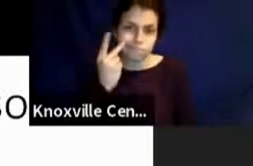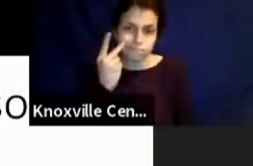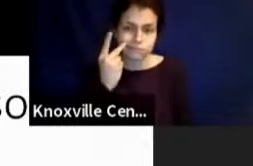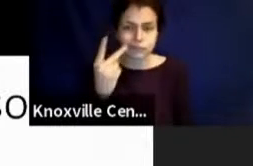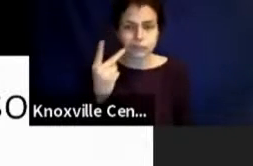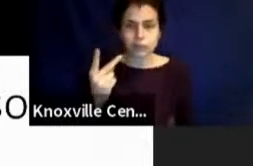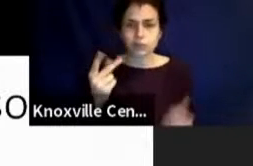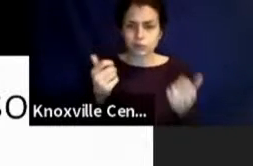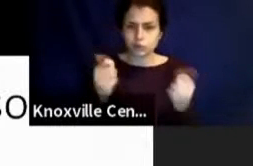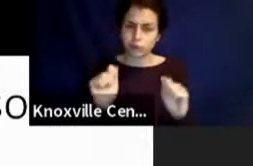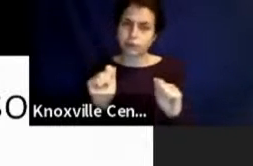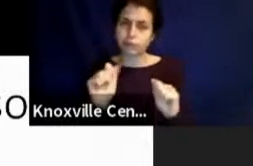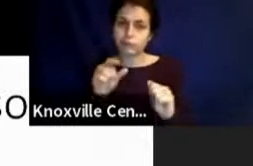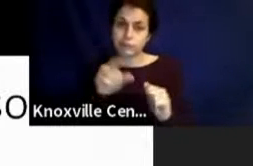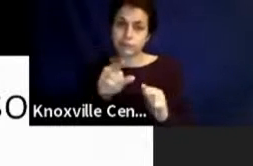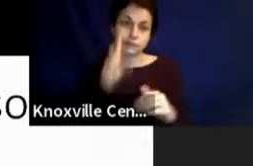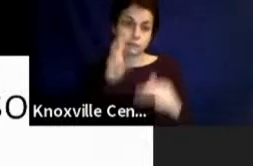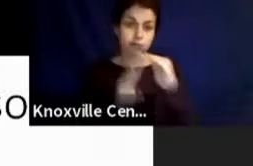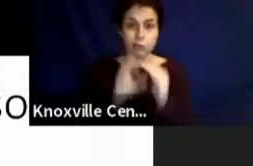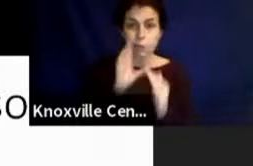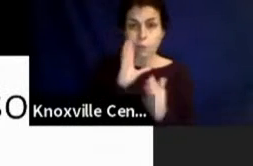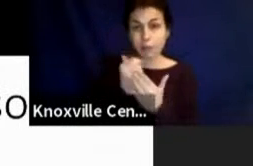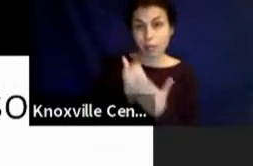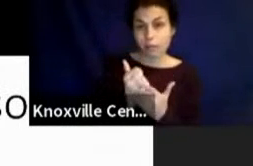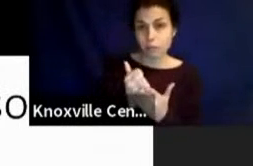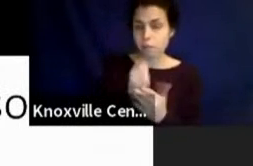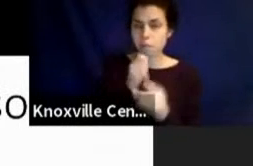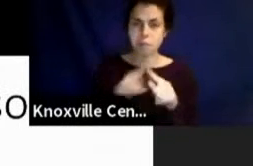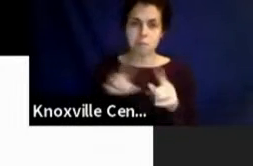predict the future. Next slide, please.